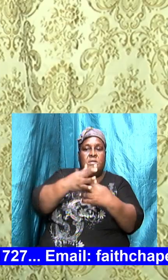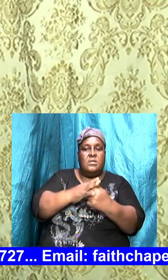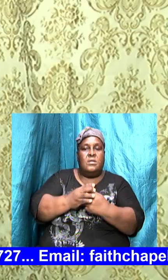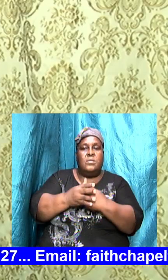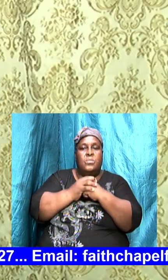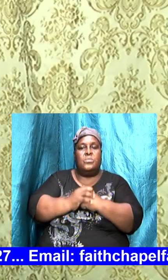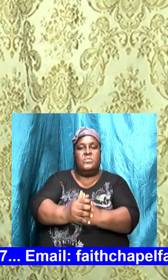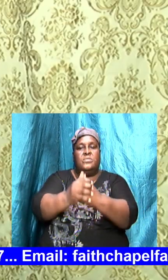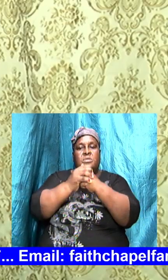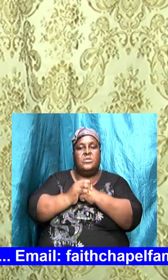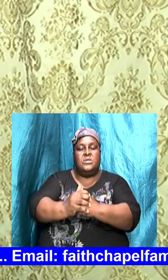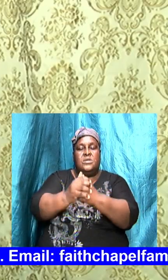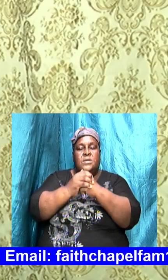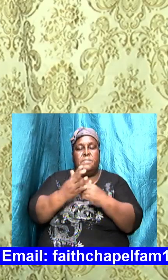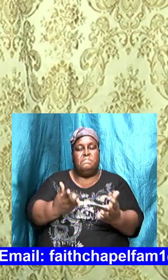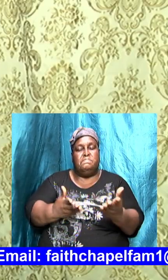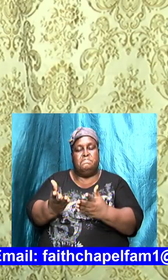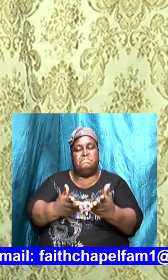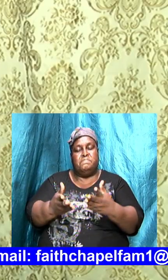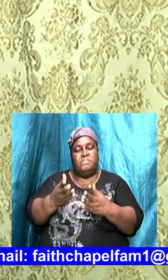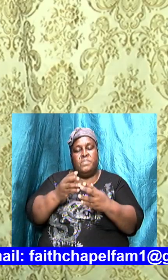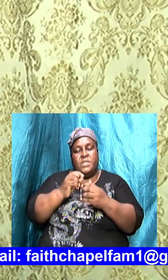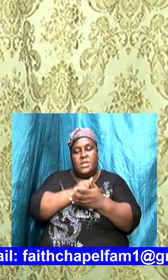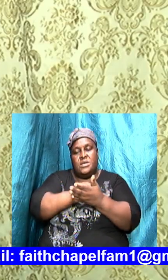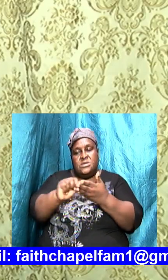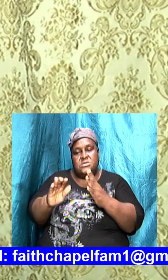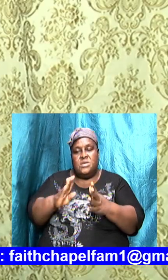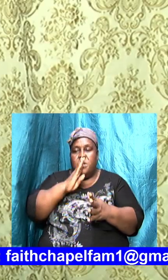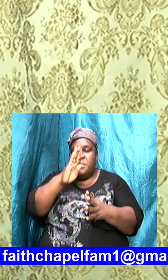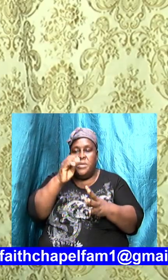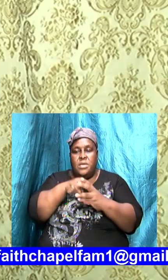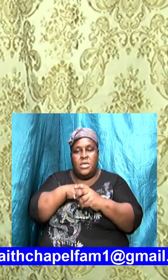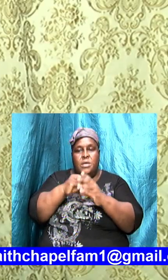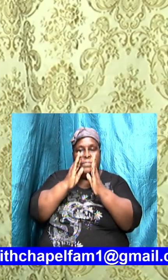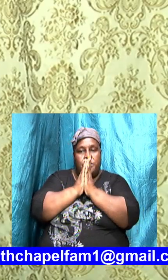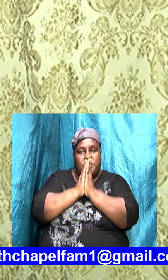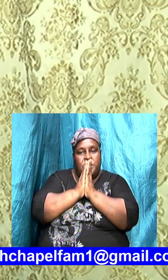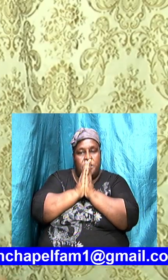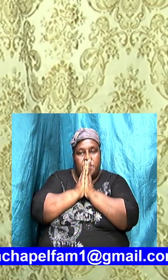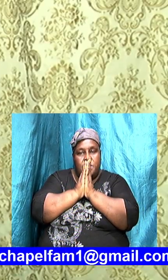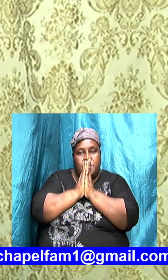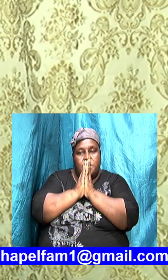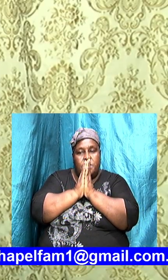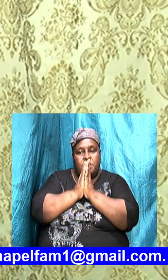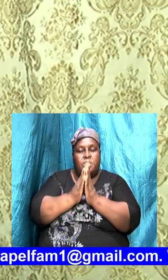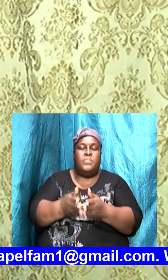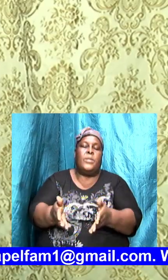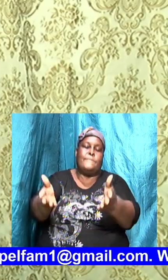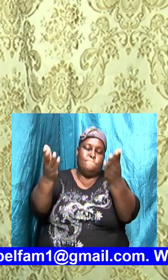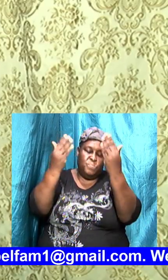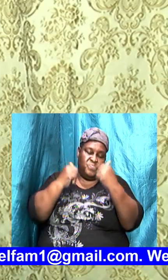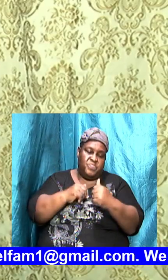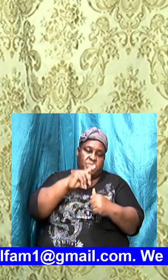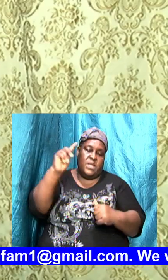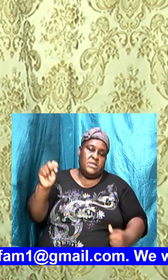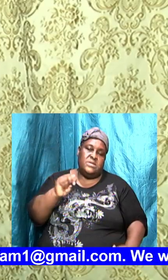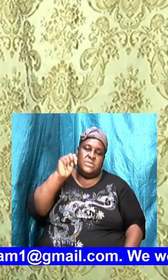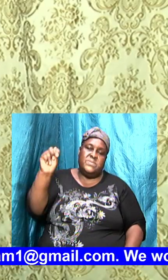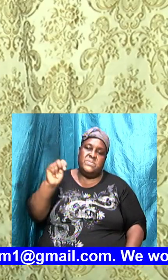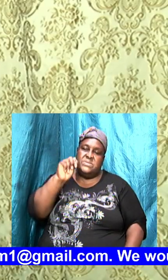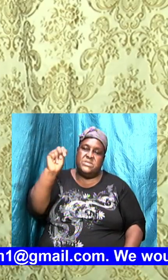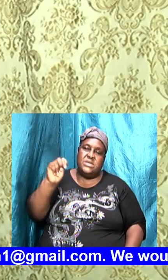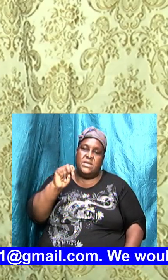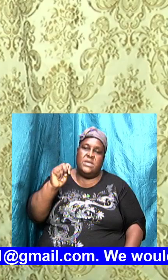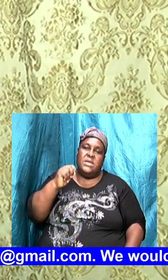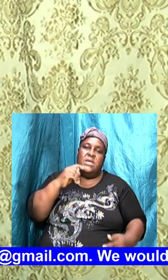We ask that the saints be in prayer, amen. And therefore, to that extent, comes Tuesday,